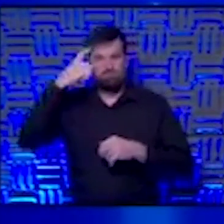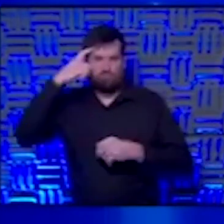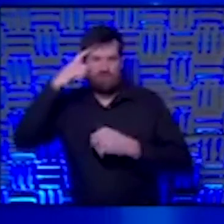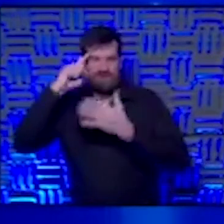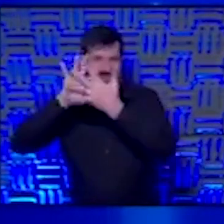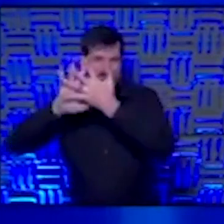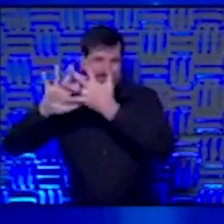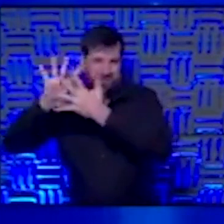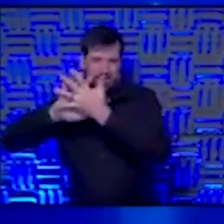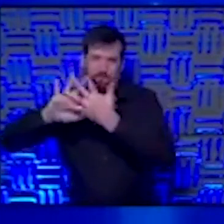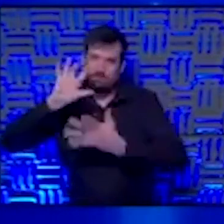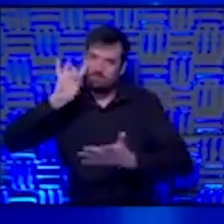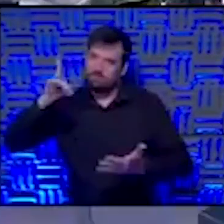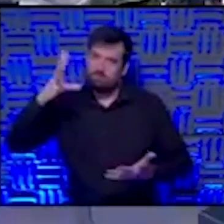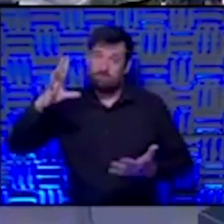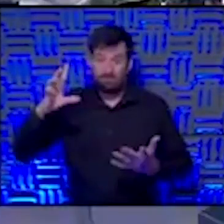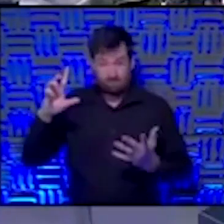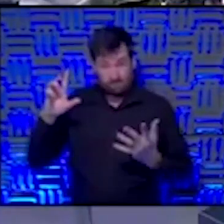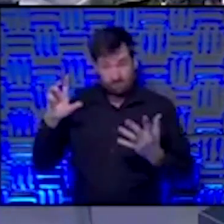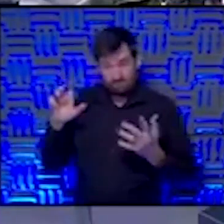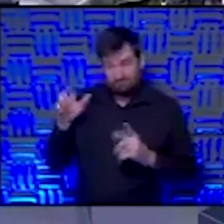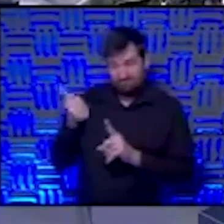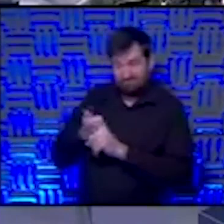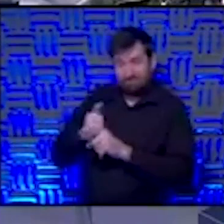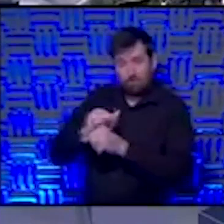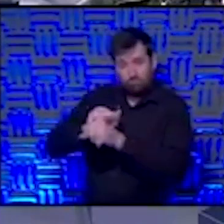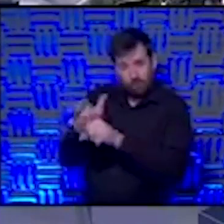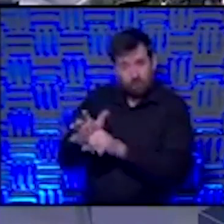advances Alzheimer's. Is this true?